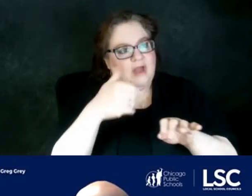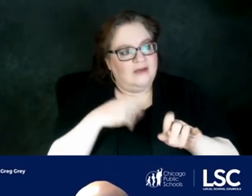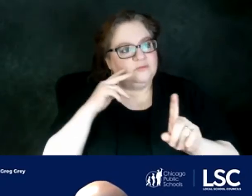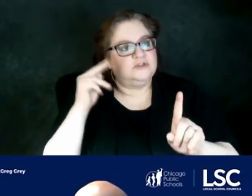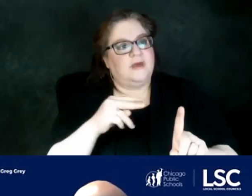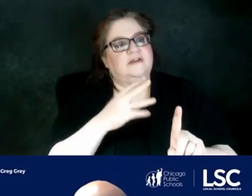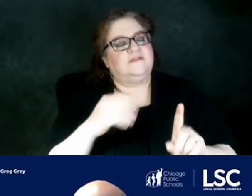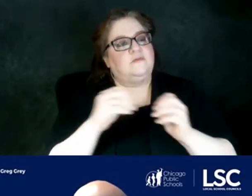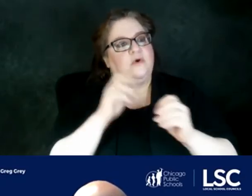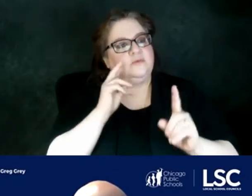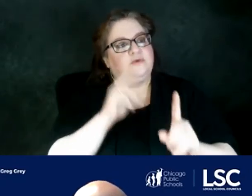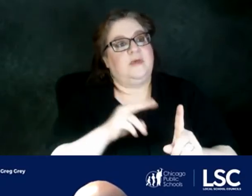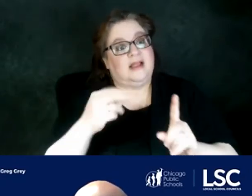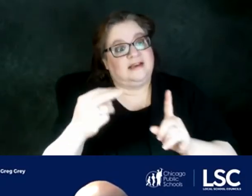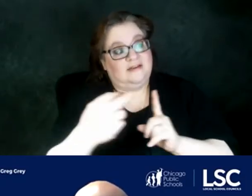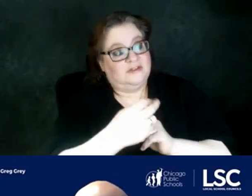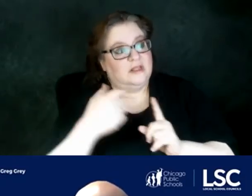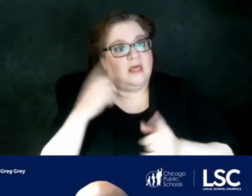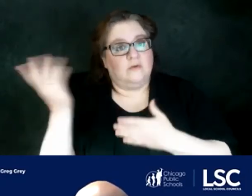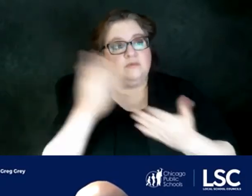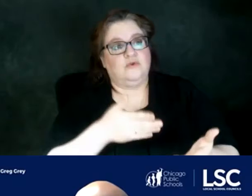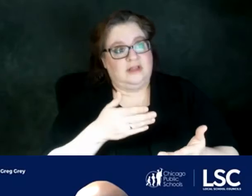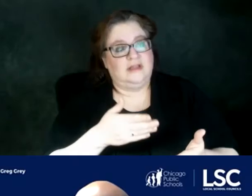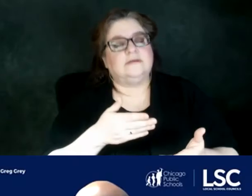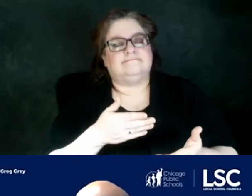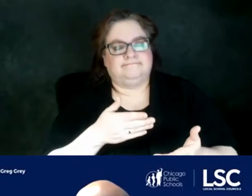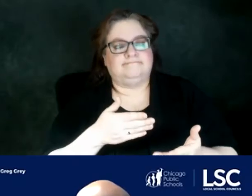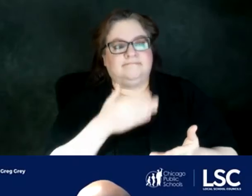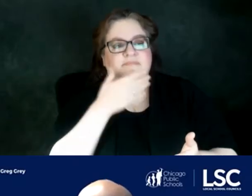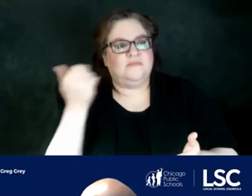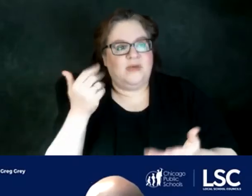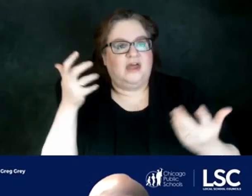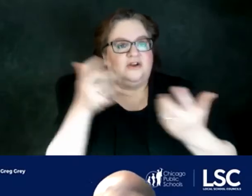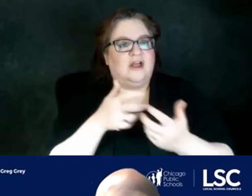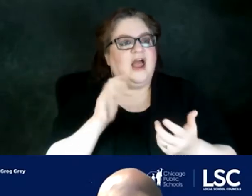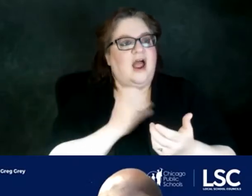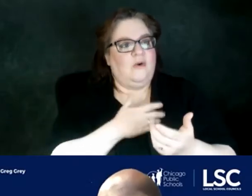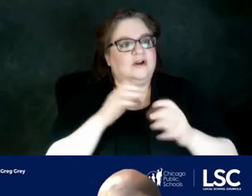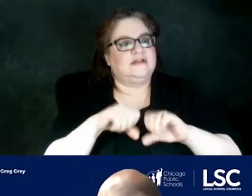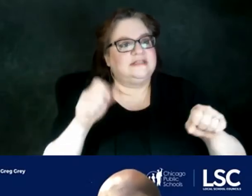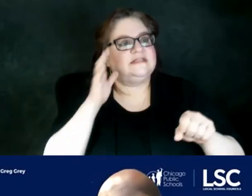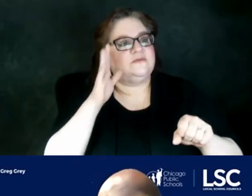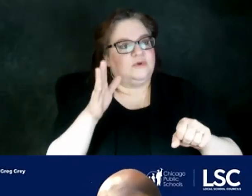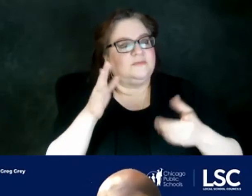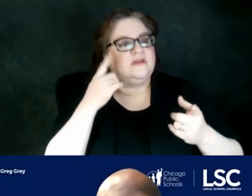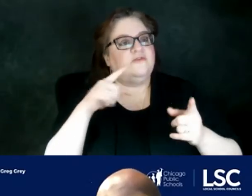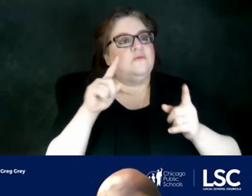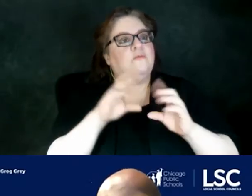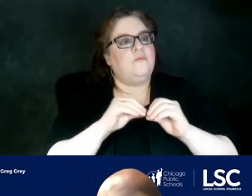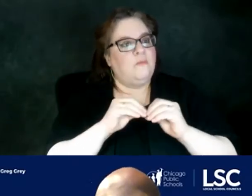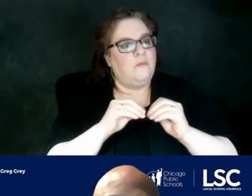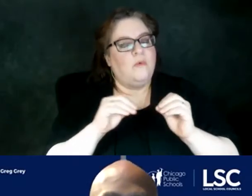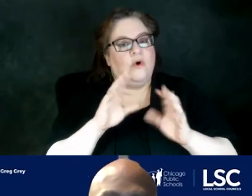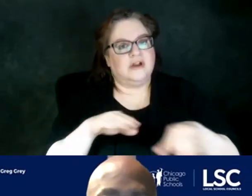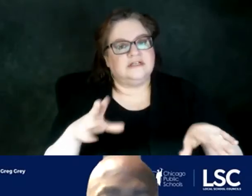the more perspectives we bring to the table, the better suited our system will be for more children and more